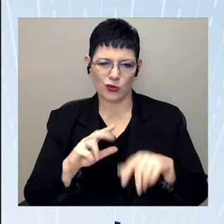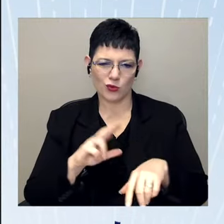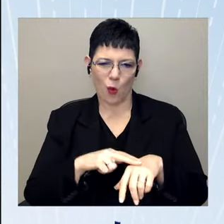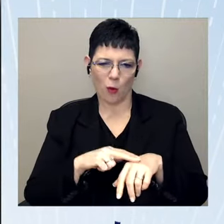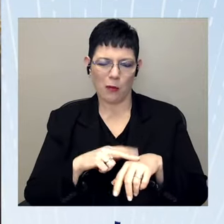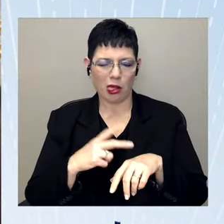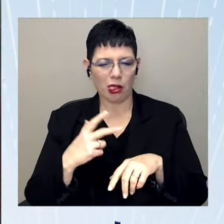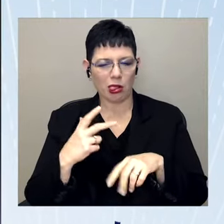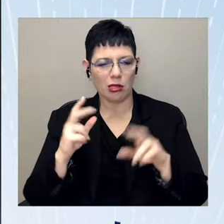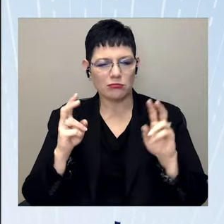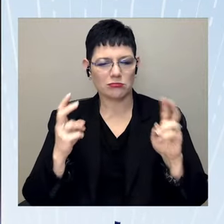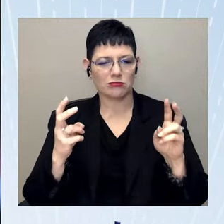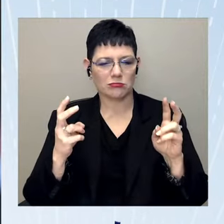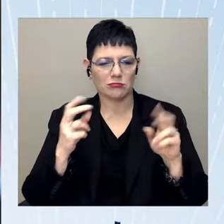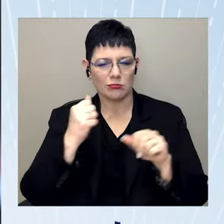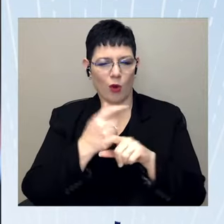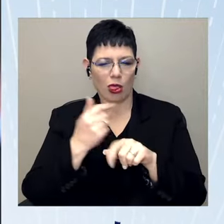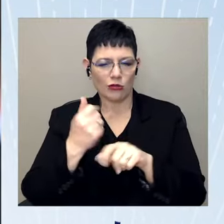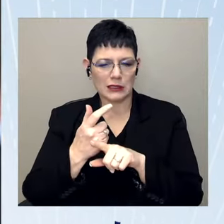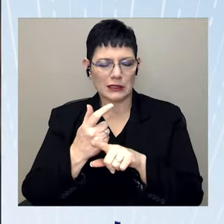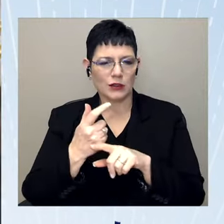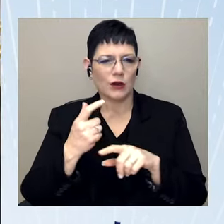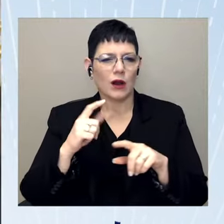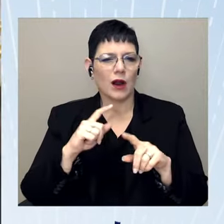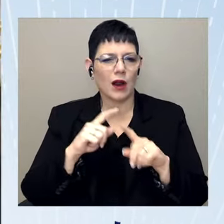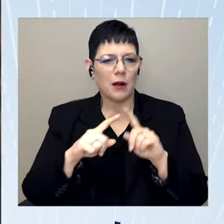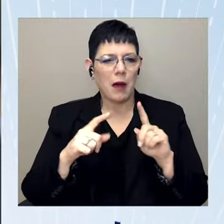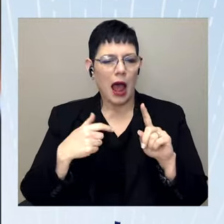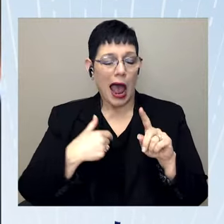a caregiver, but I had no idea how much support